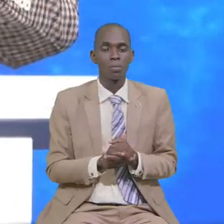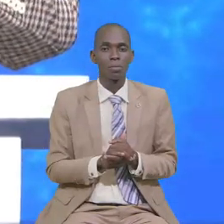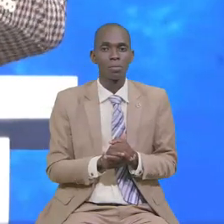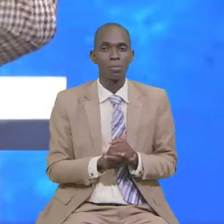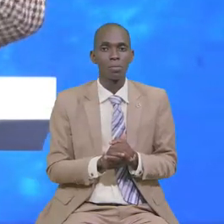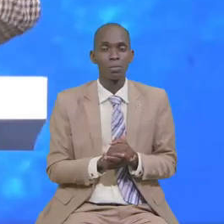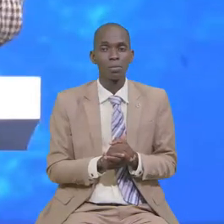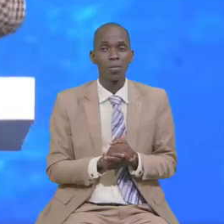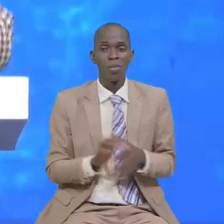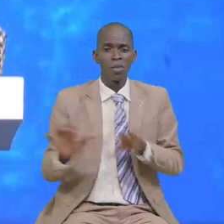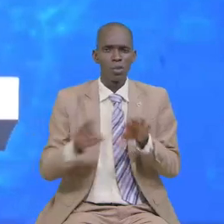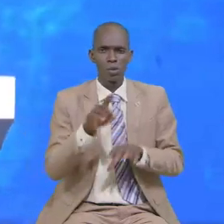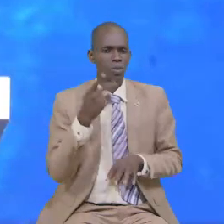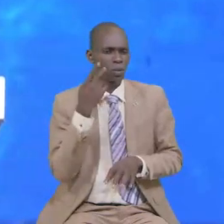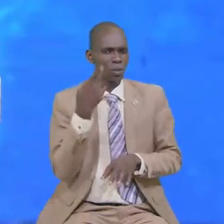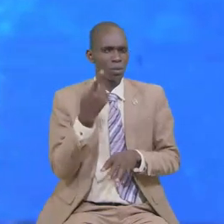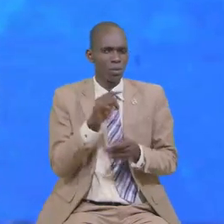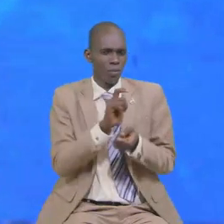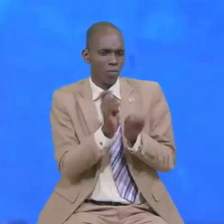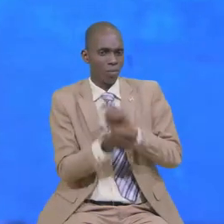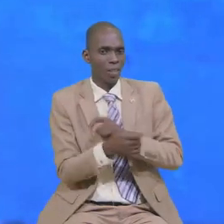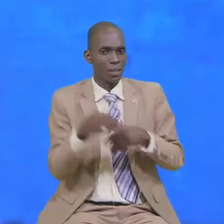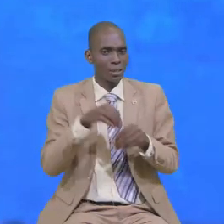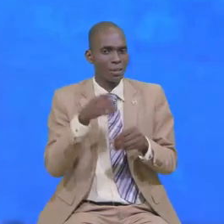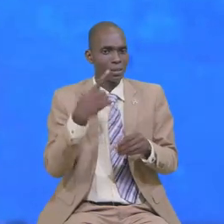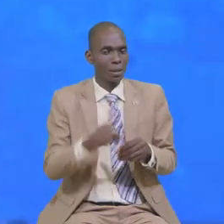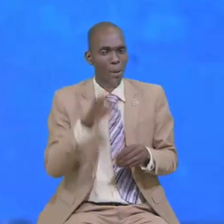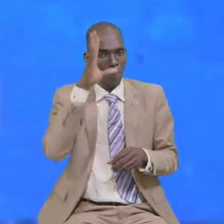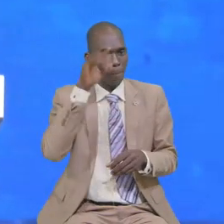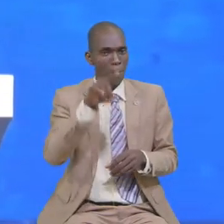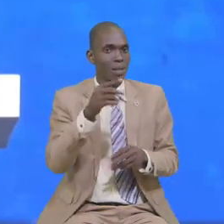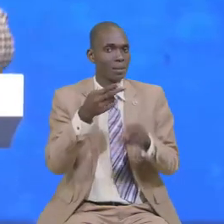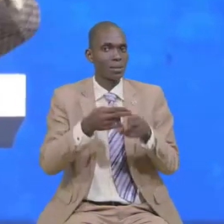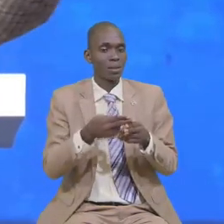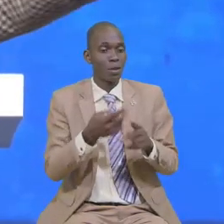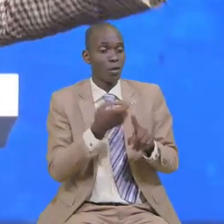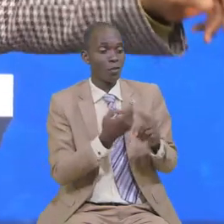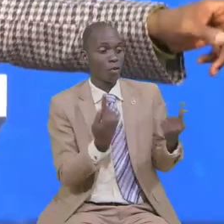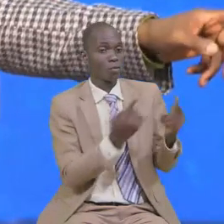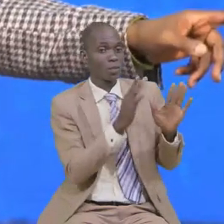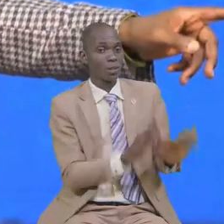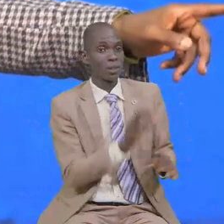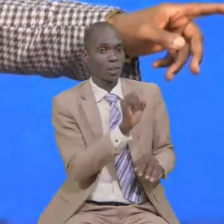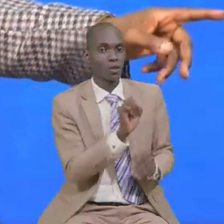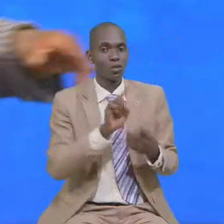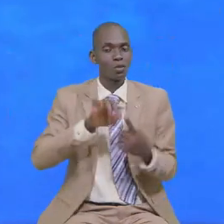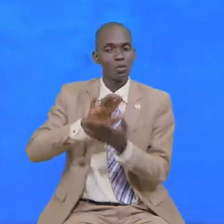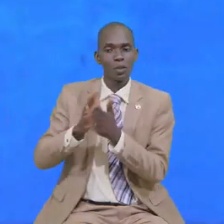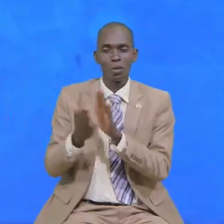Did you see the change in his name? From sinner to son.